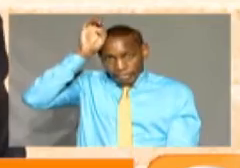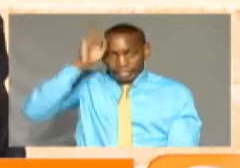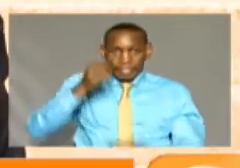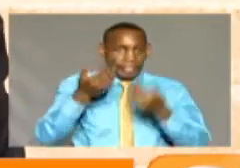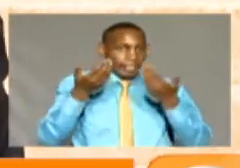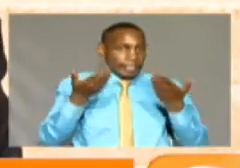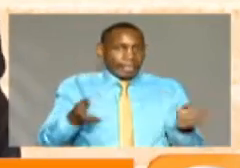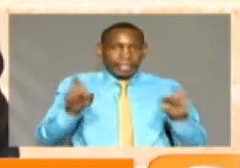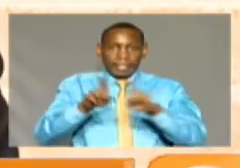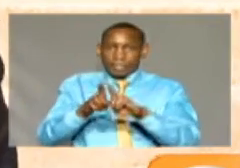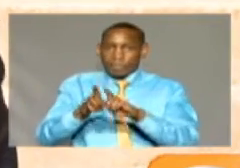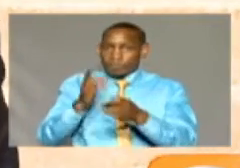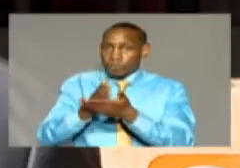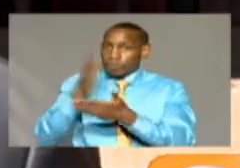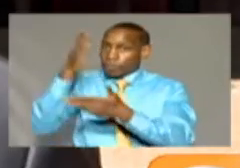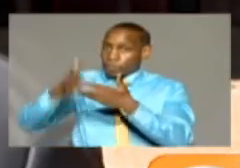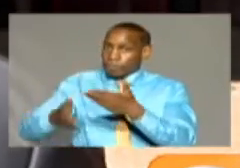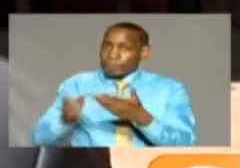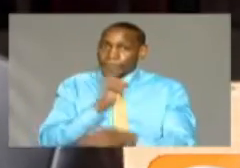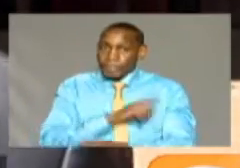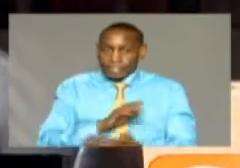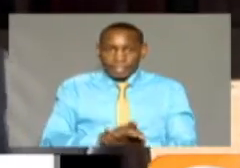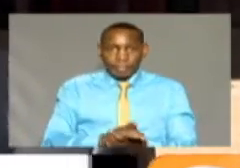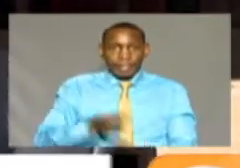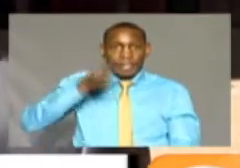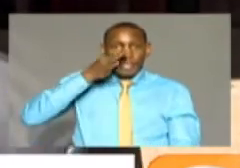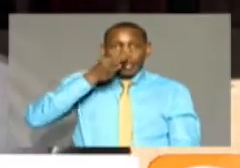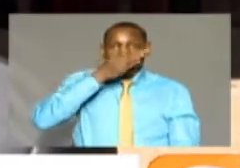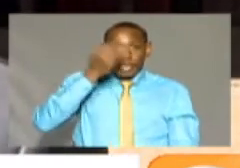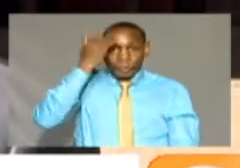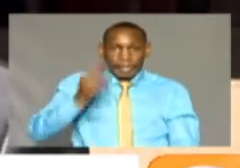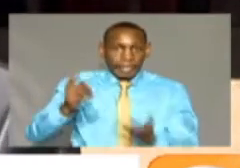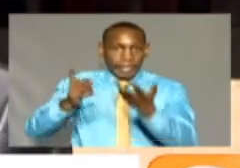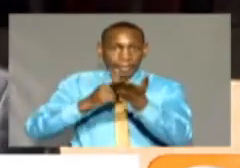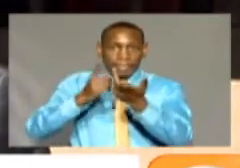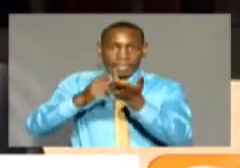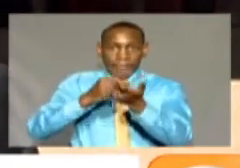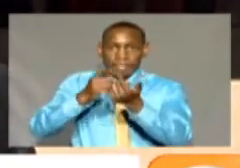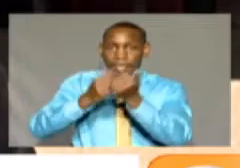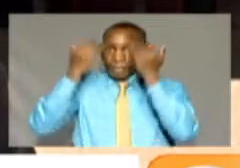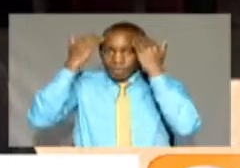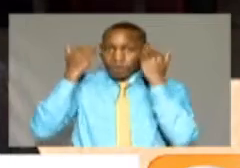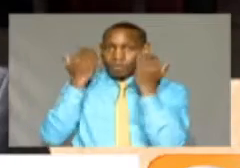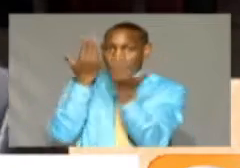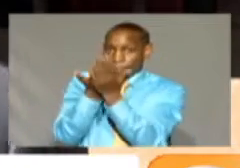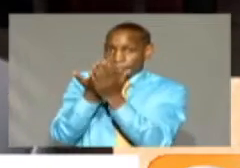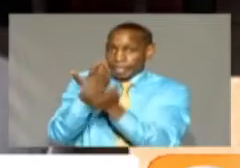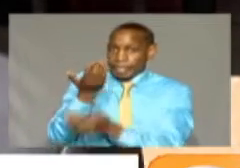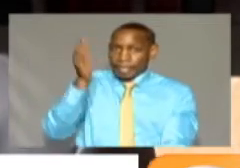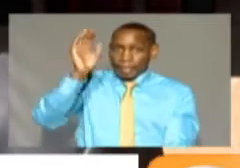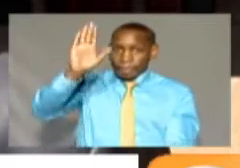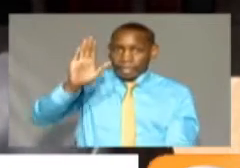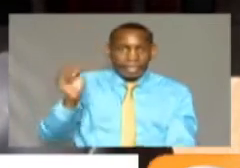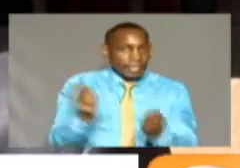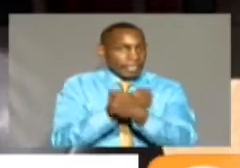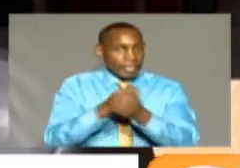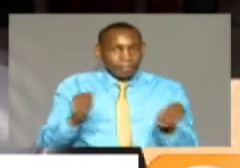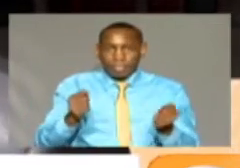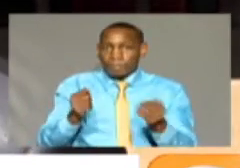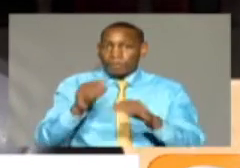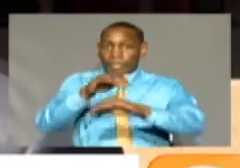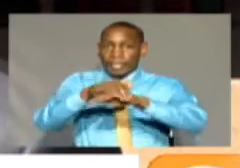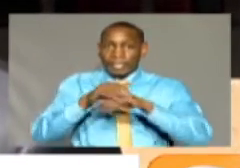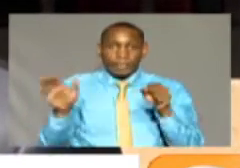Now that has been brought to a halt. Nyeri, because of the numbers in the Court of Appeal, we are not able to get a